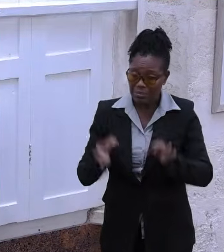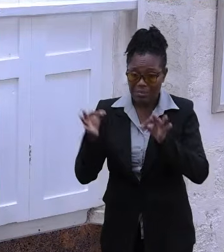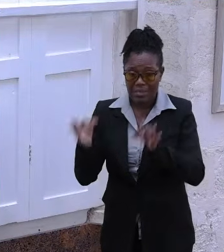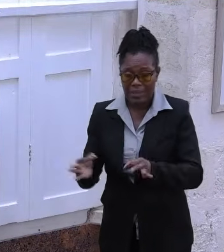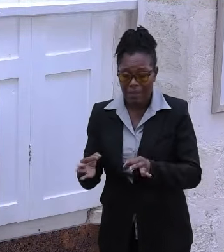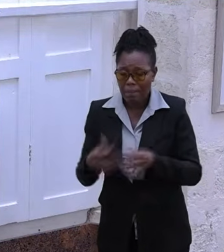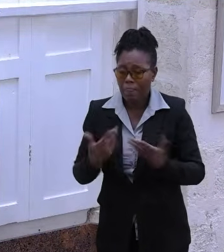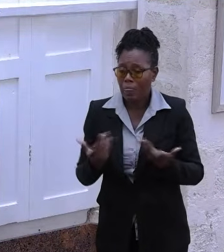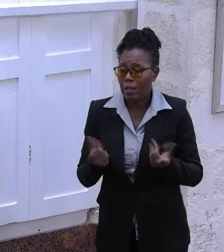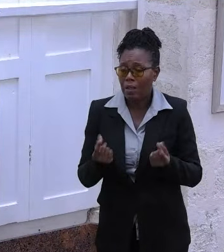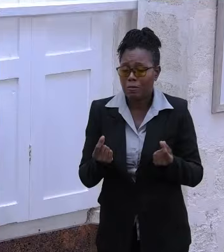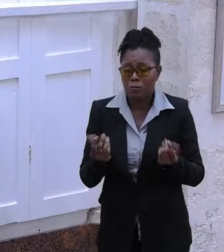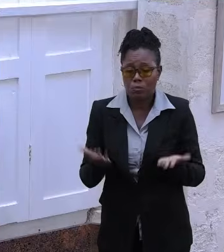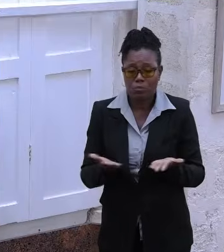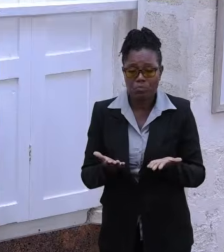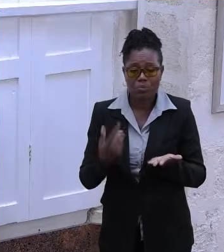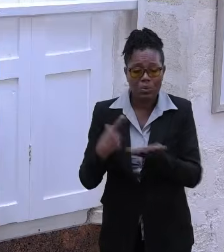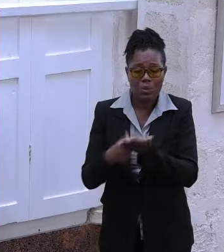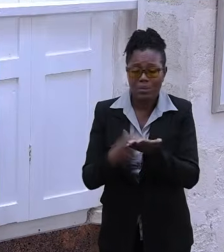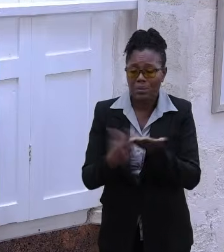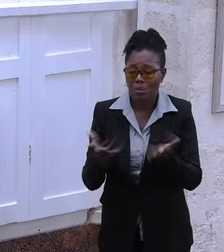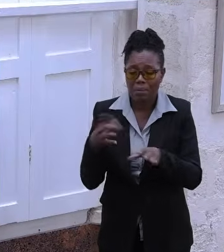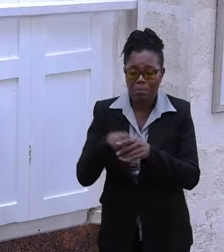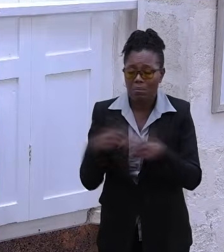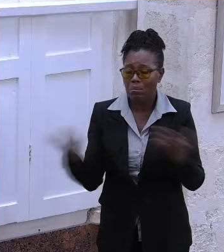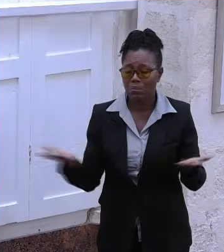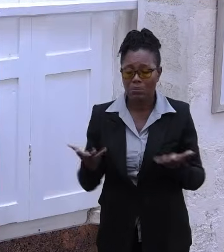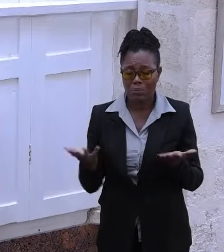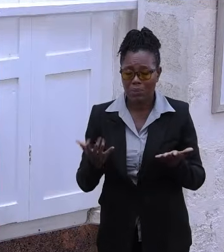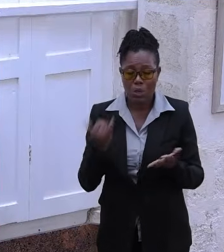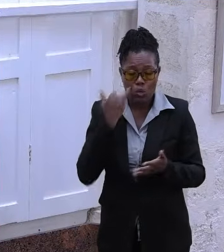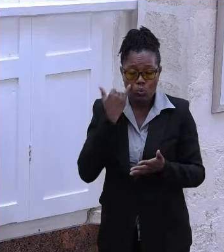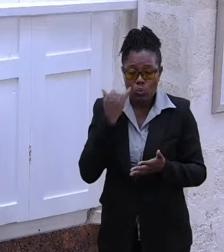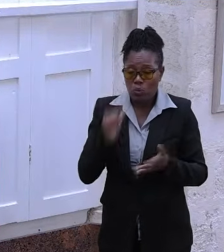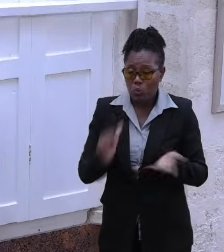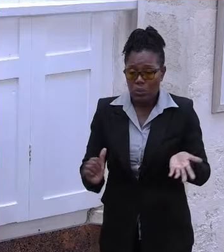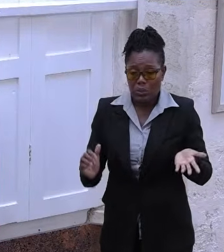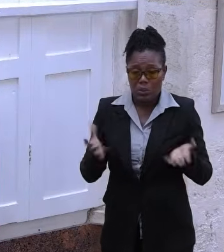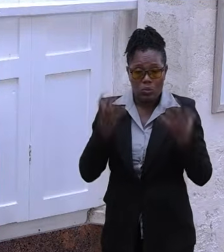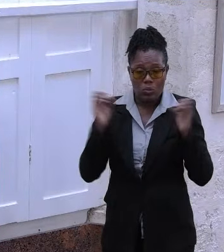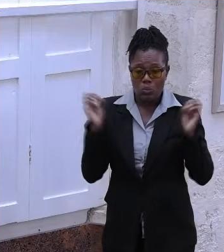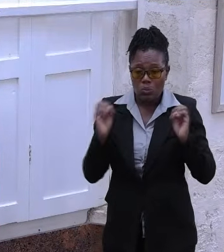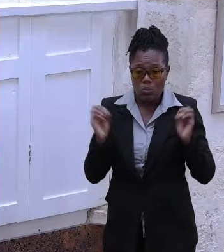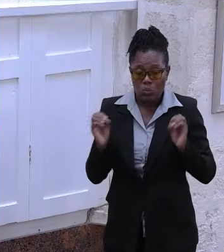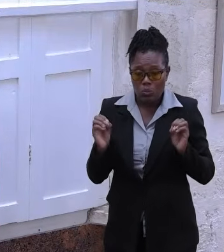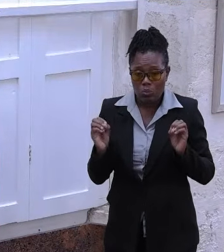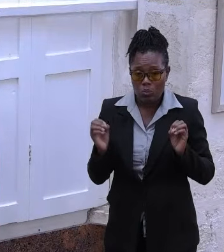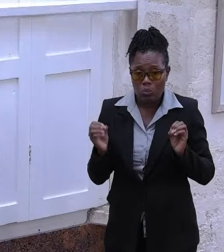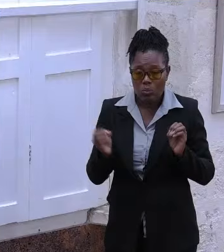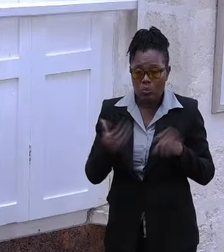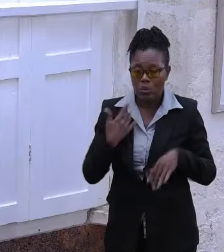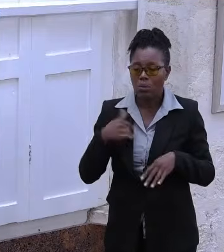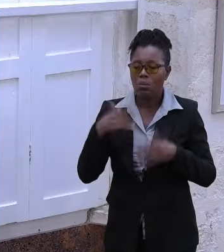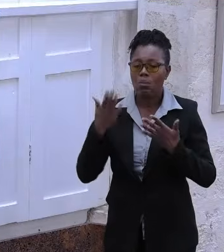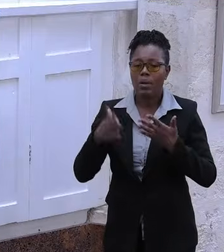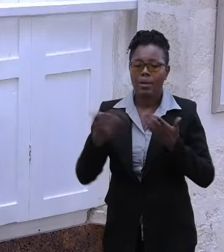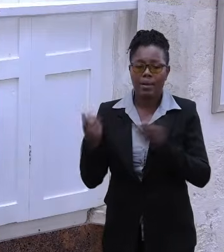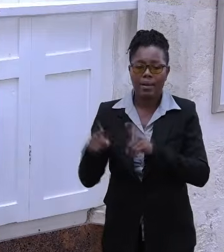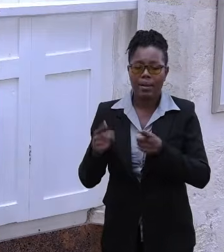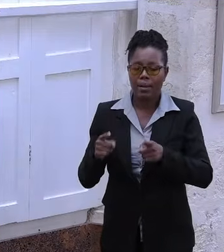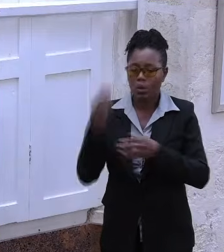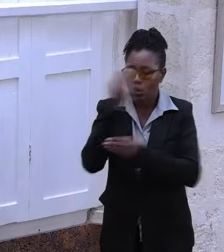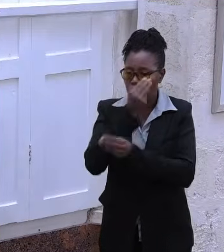want to put on the table. Because if we don't do so, we run the risk of telling